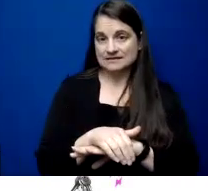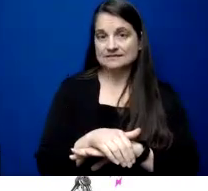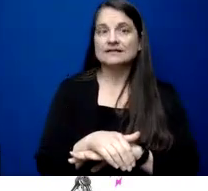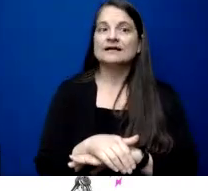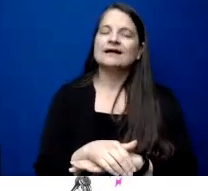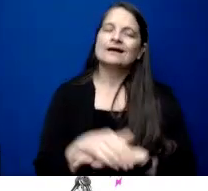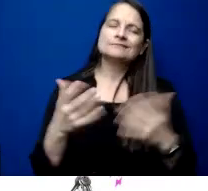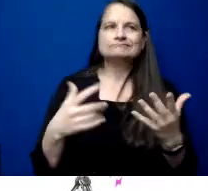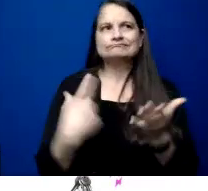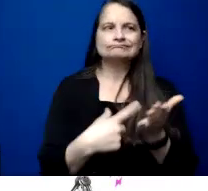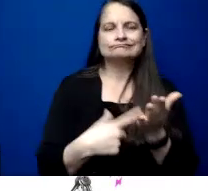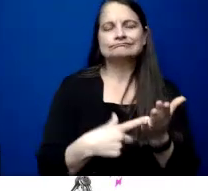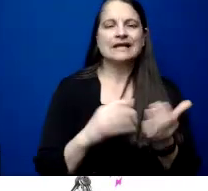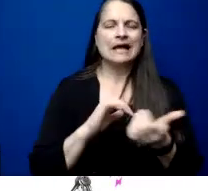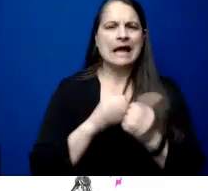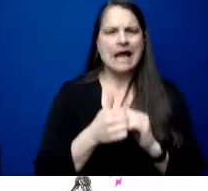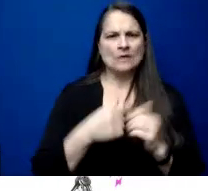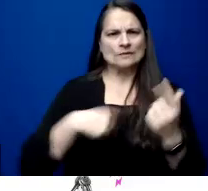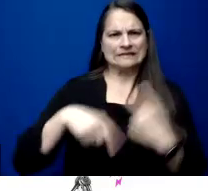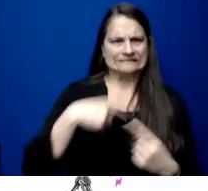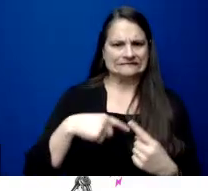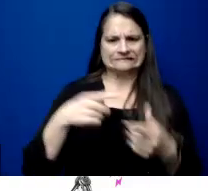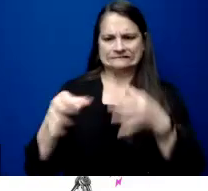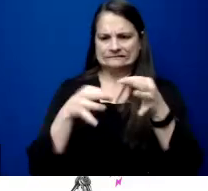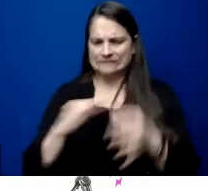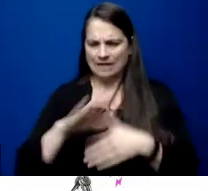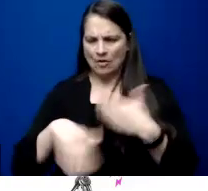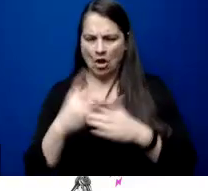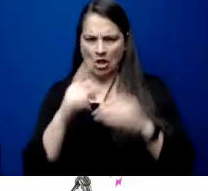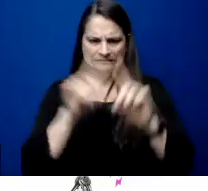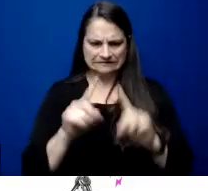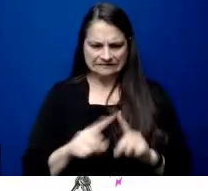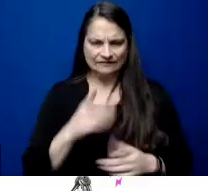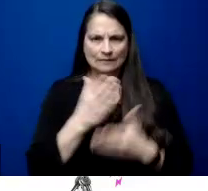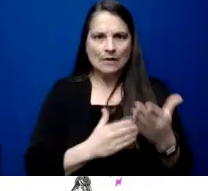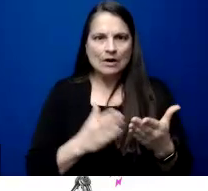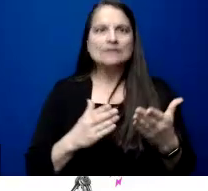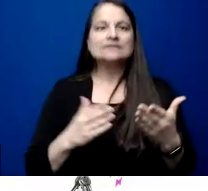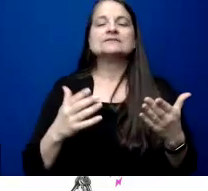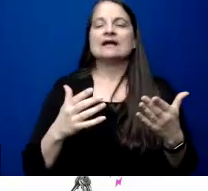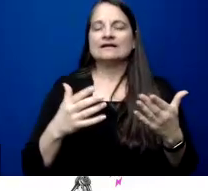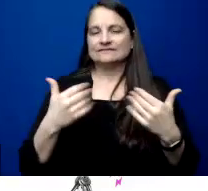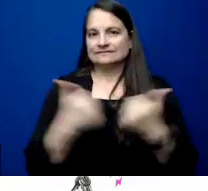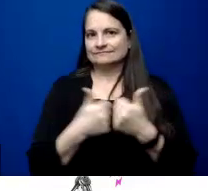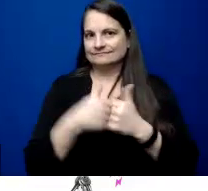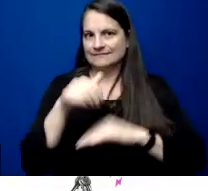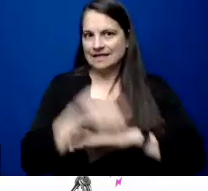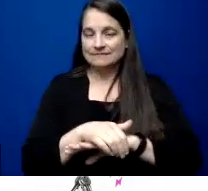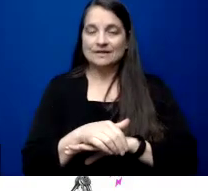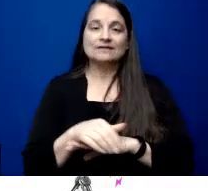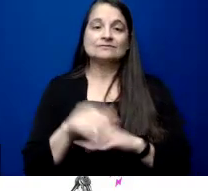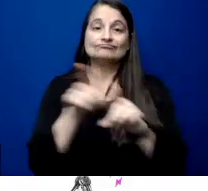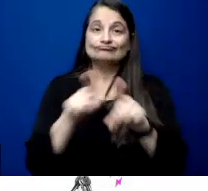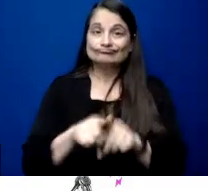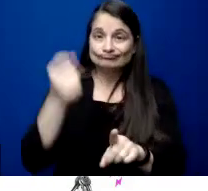to talk about how do we describe all of the different pieces of setting up an inclusive game night, and also with understanding that so